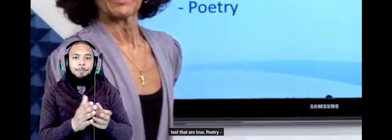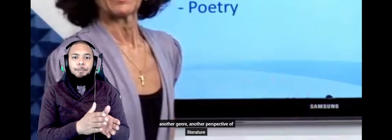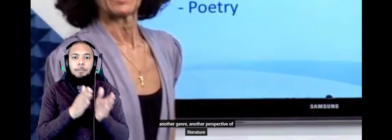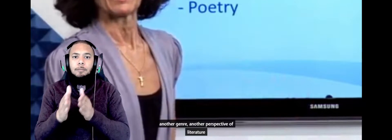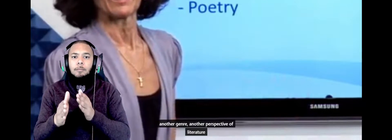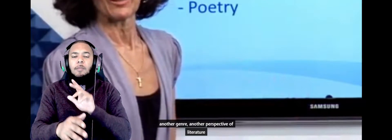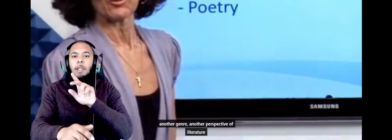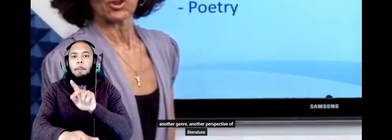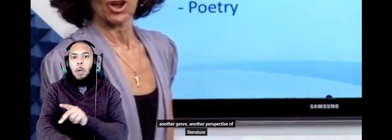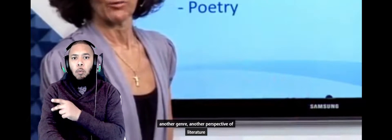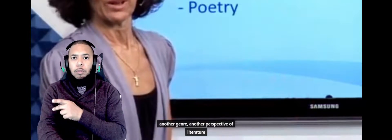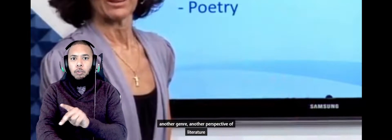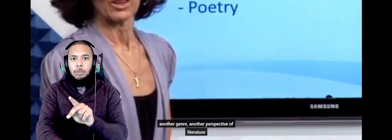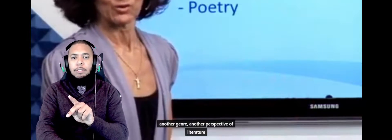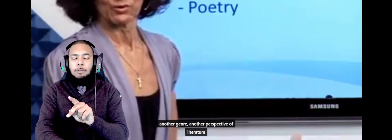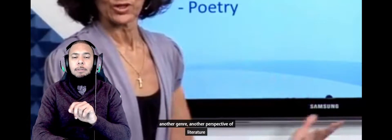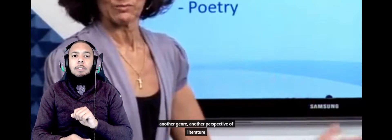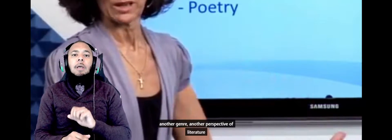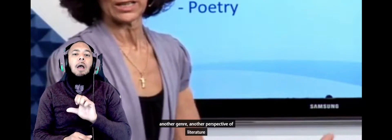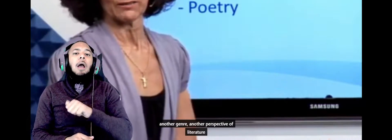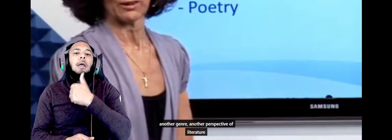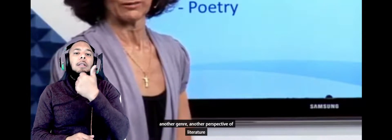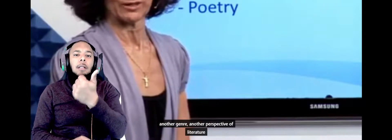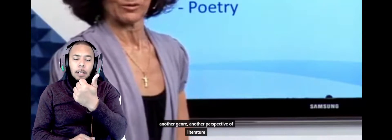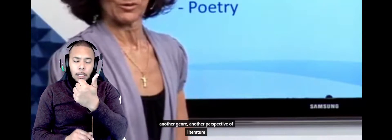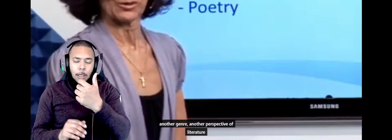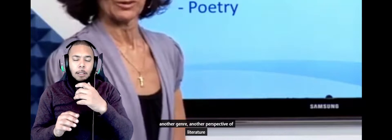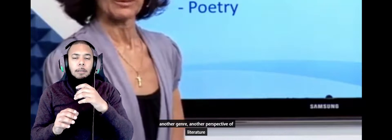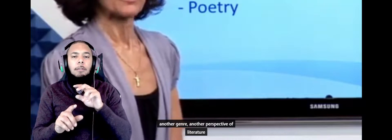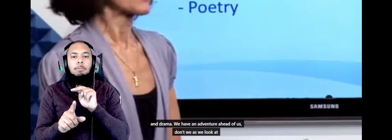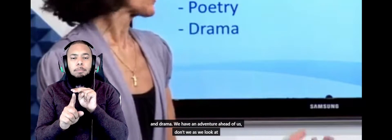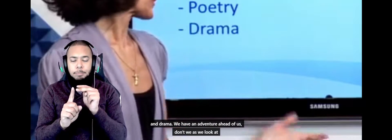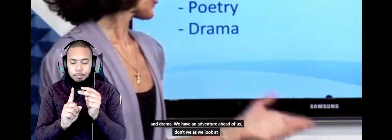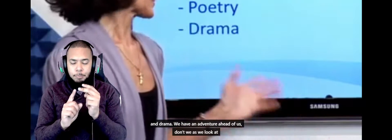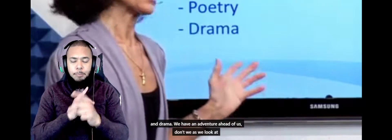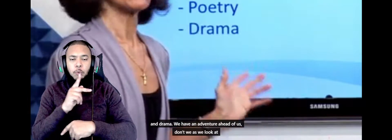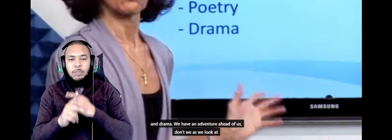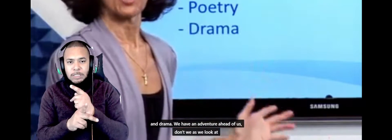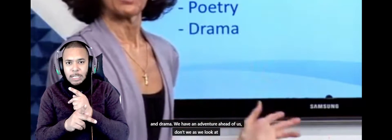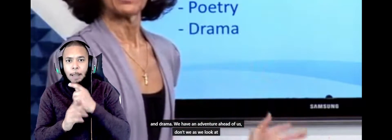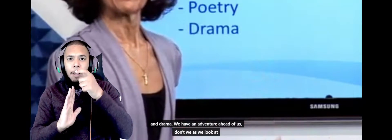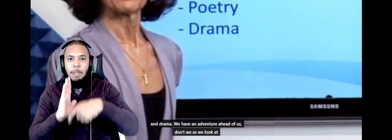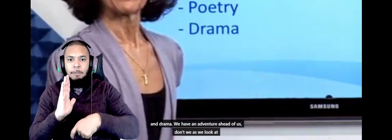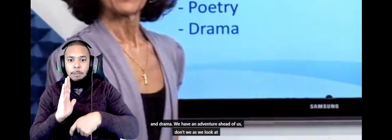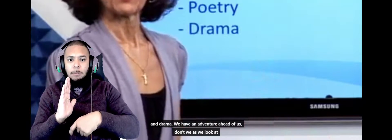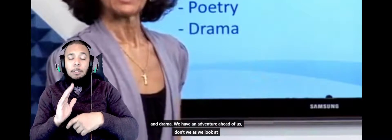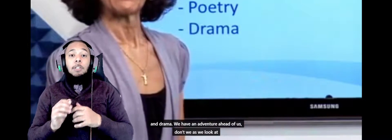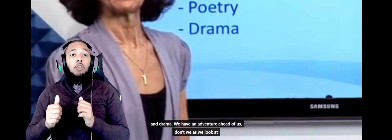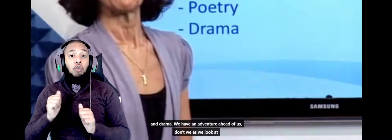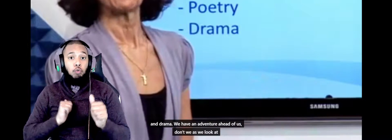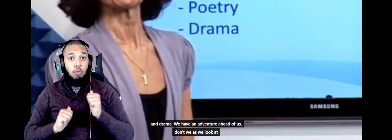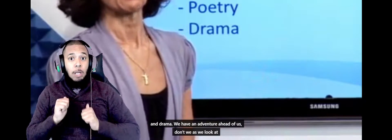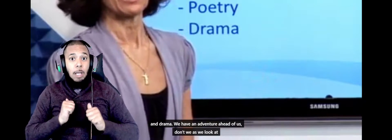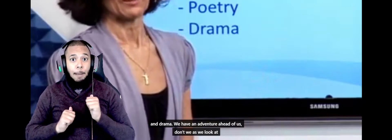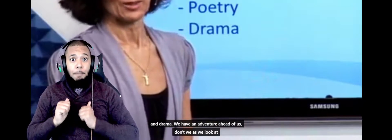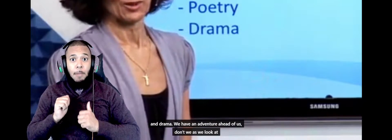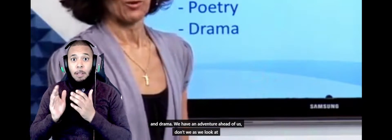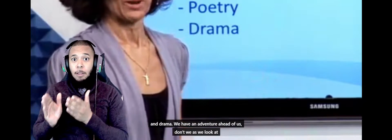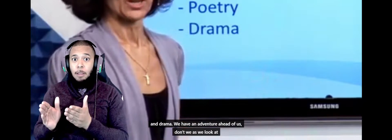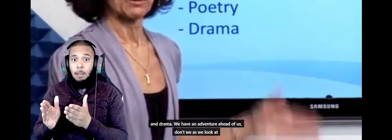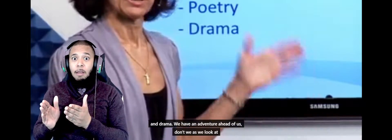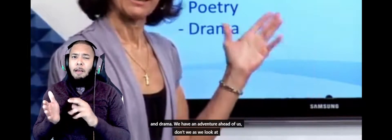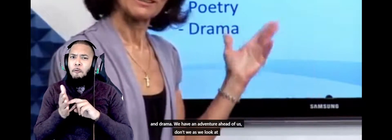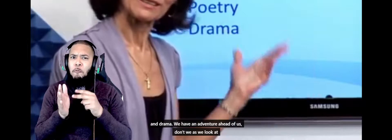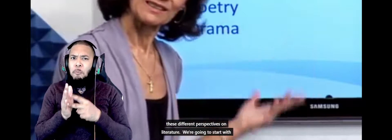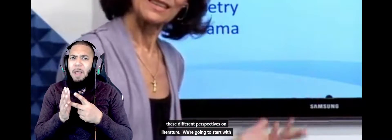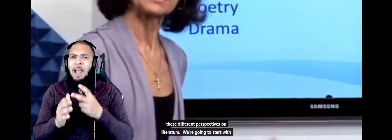Poetry, another genre, another perspective of literature. And drama. We have an adventure ahead of us, don't